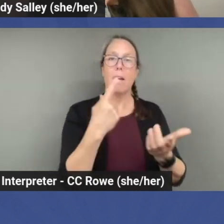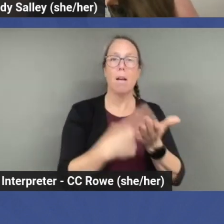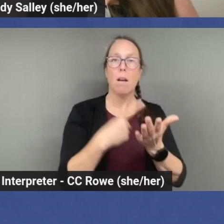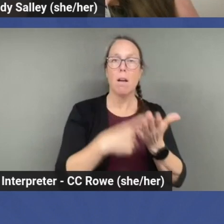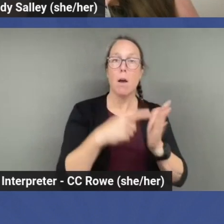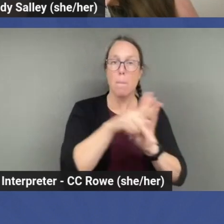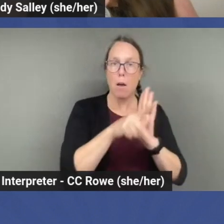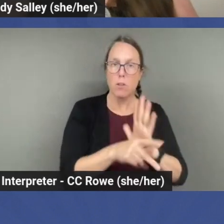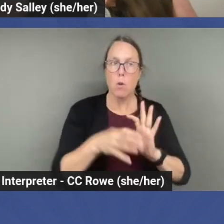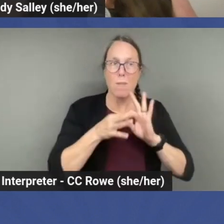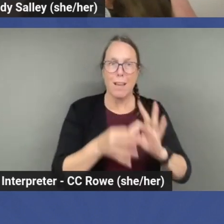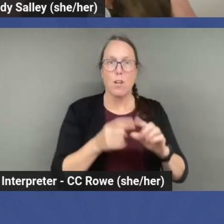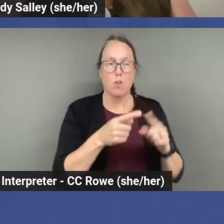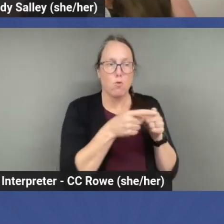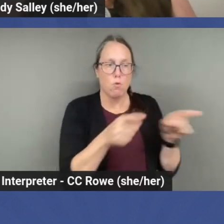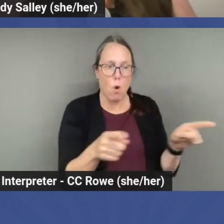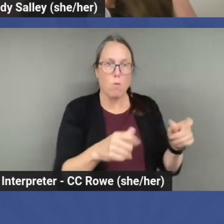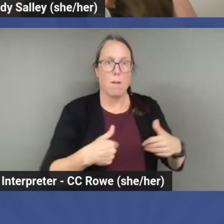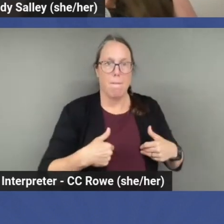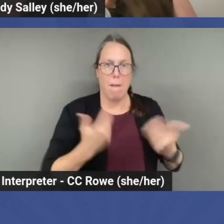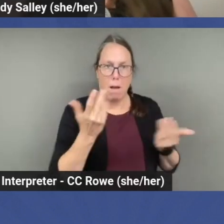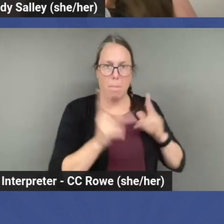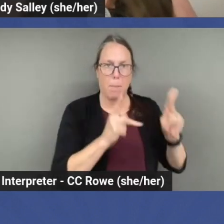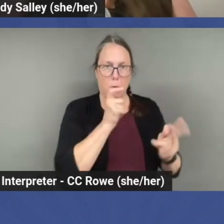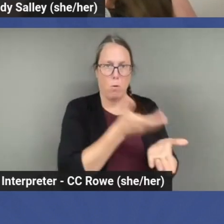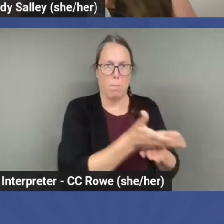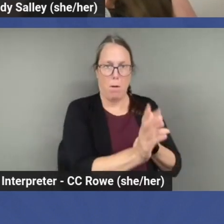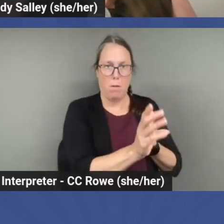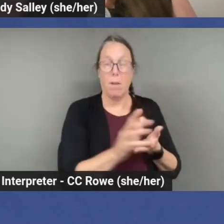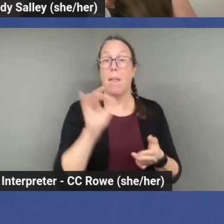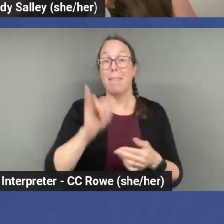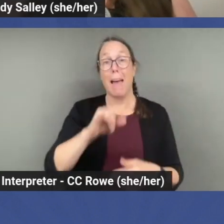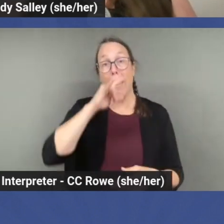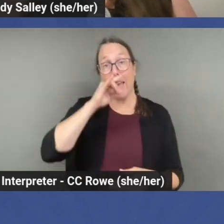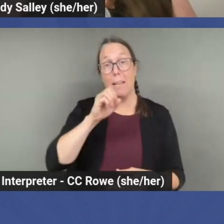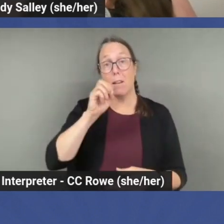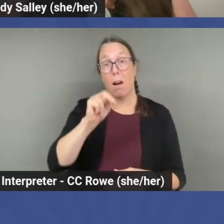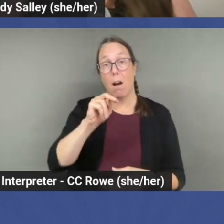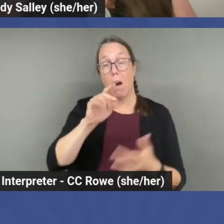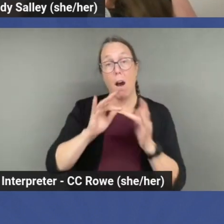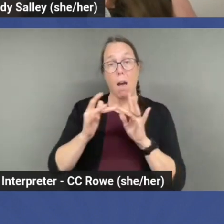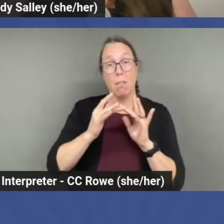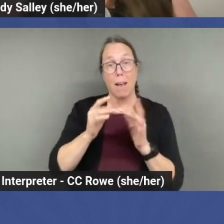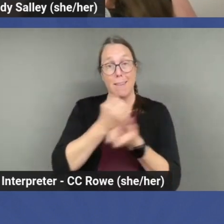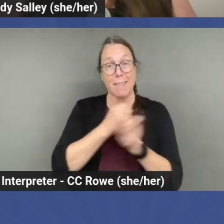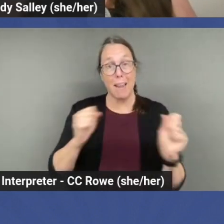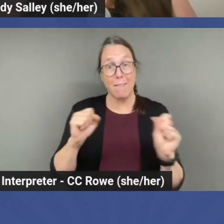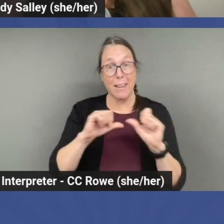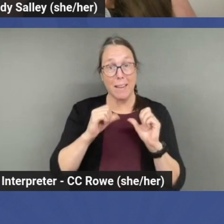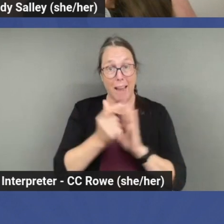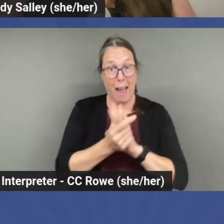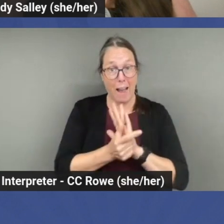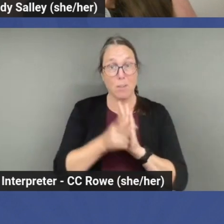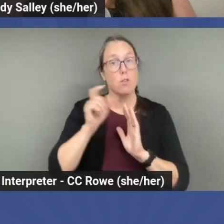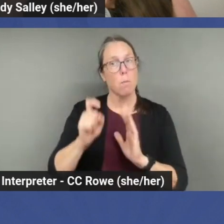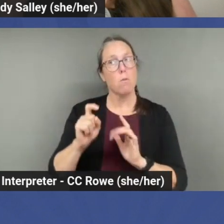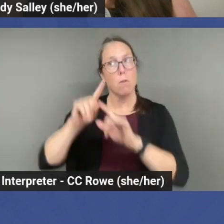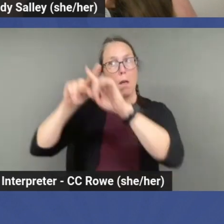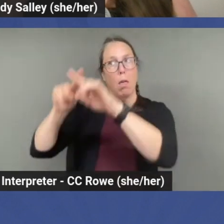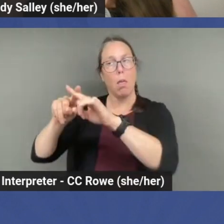of them. So the Kids Online Safety Act, holds companies liable